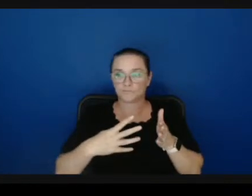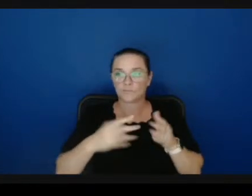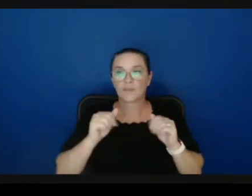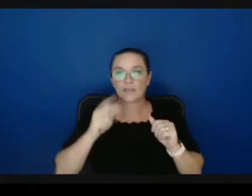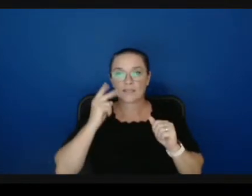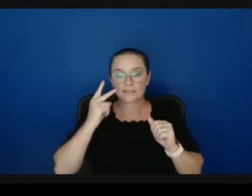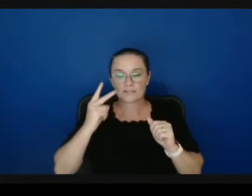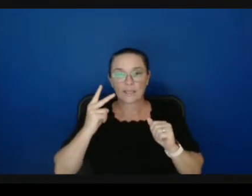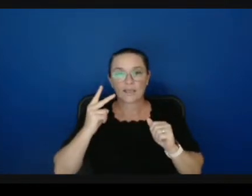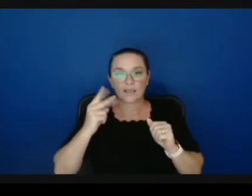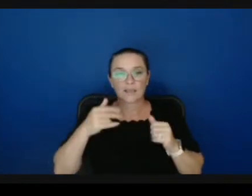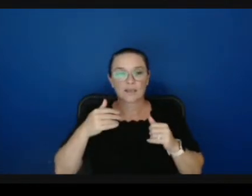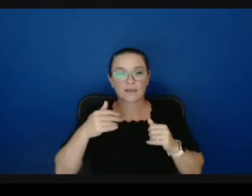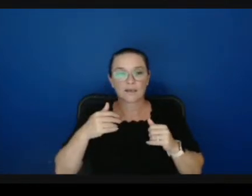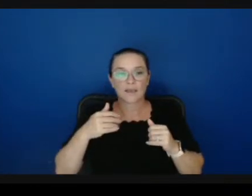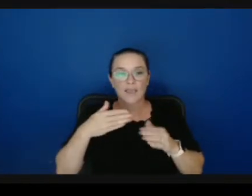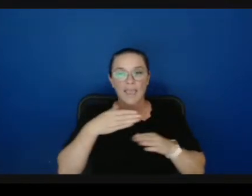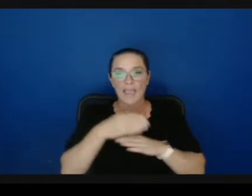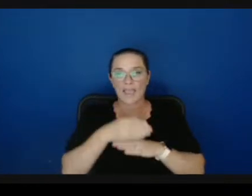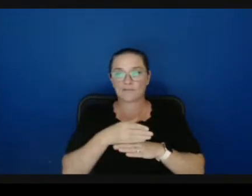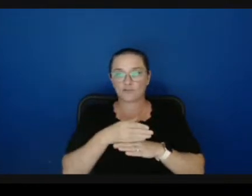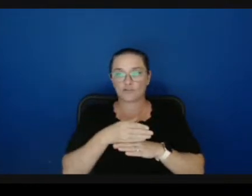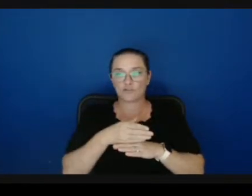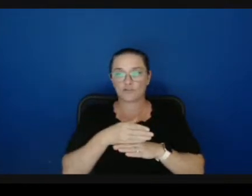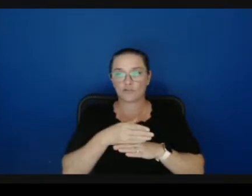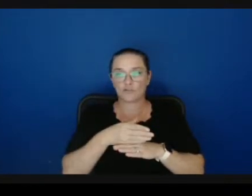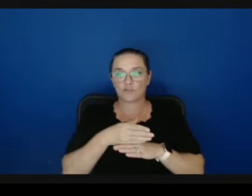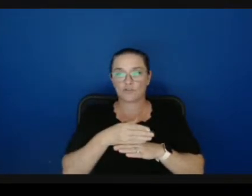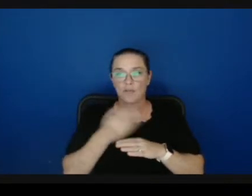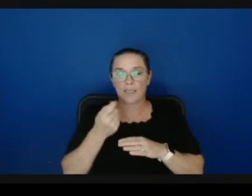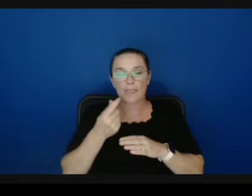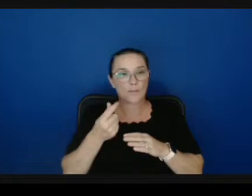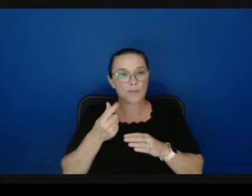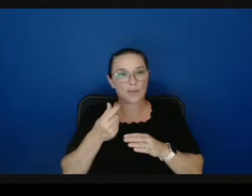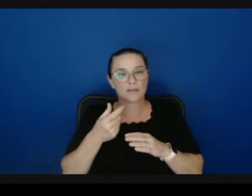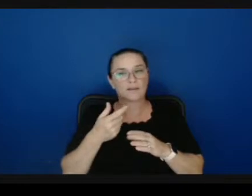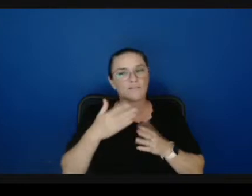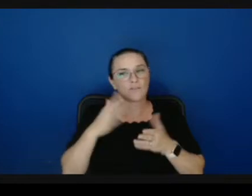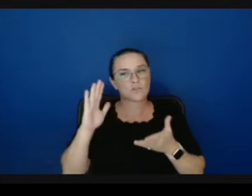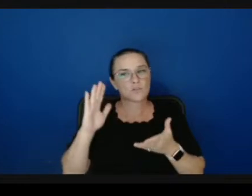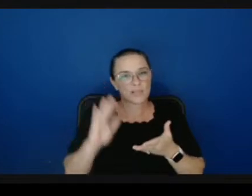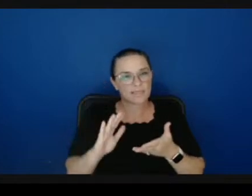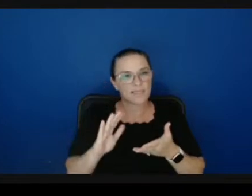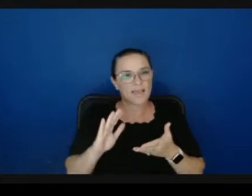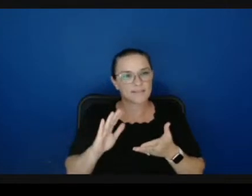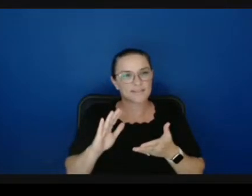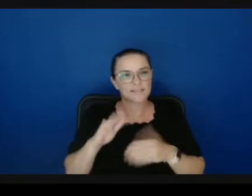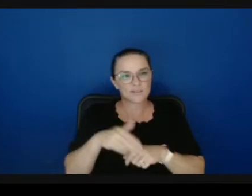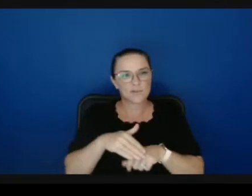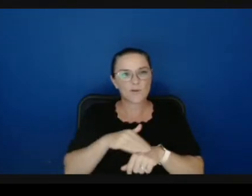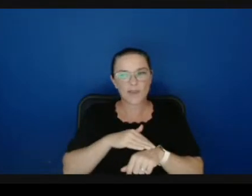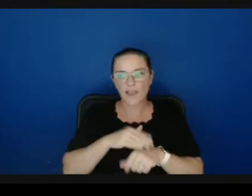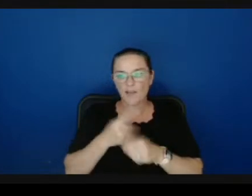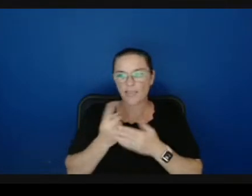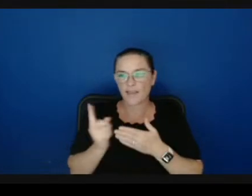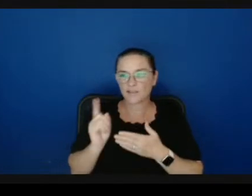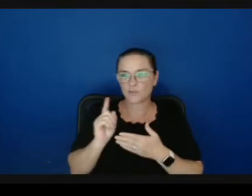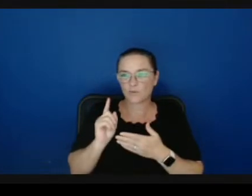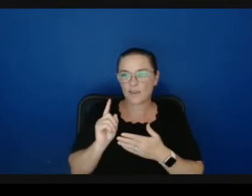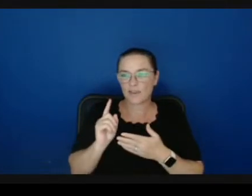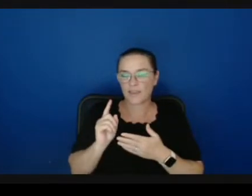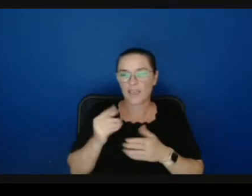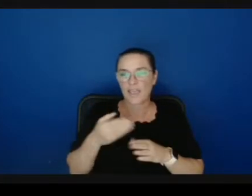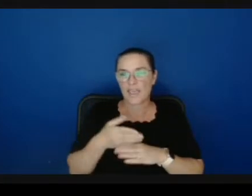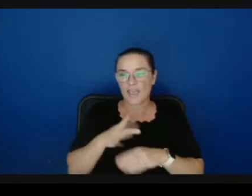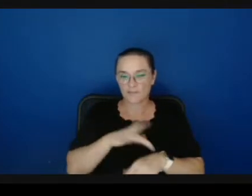that Uekahuna, after having slightly slowed down last week in response to that seismic swarm in